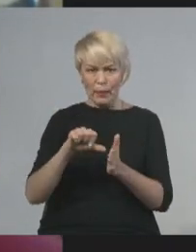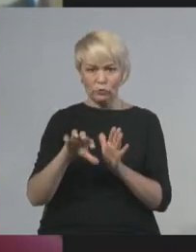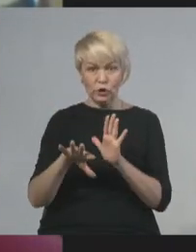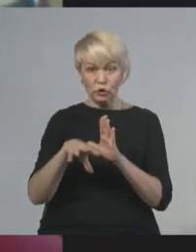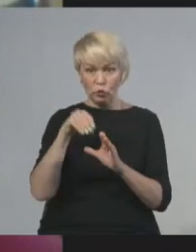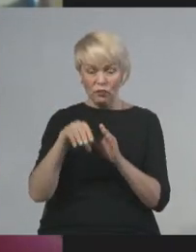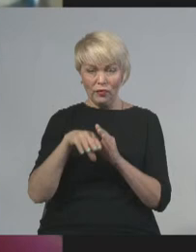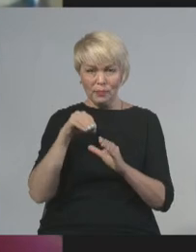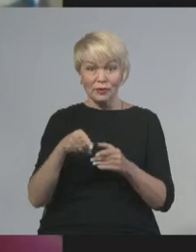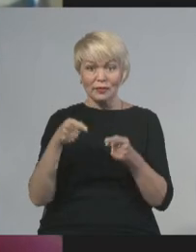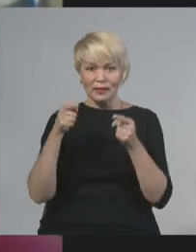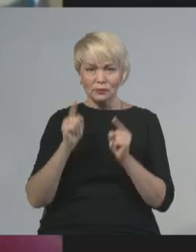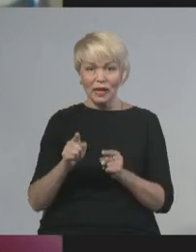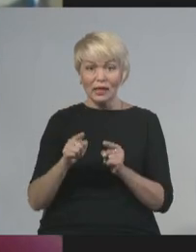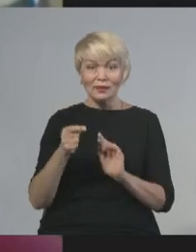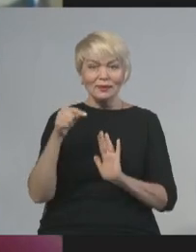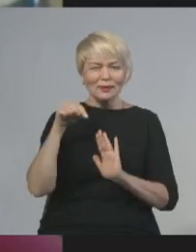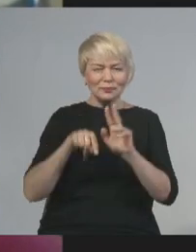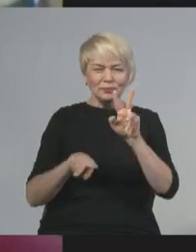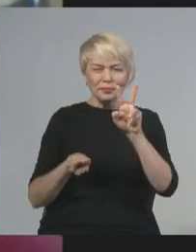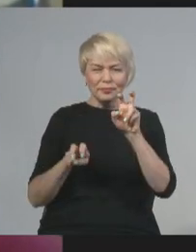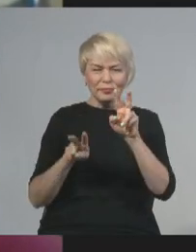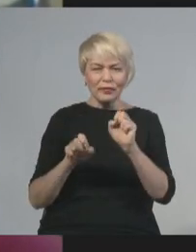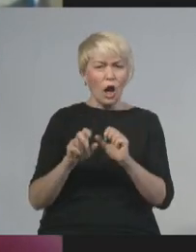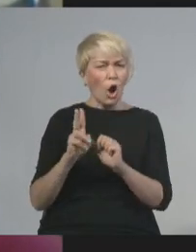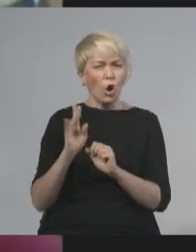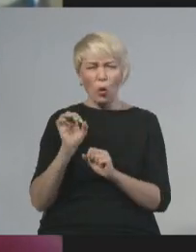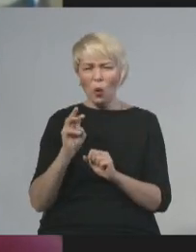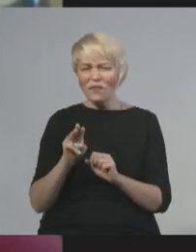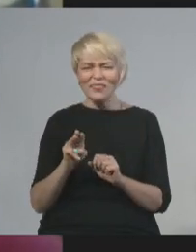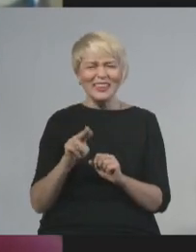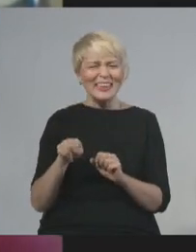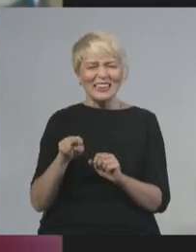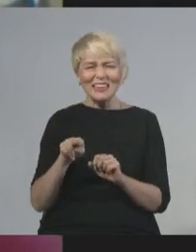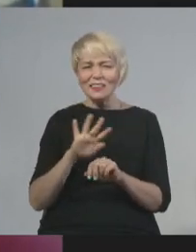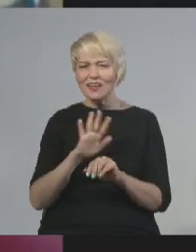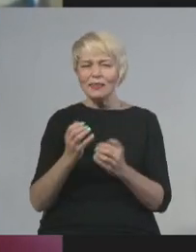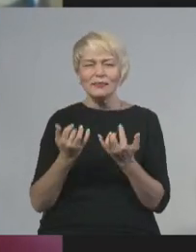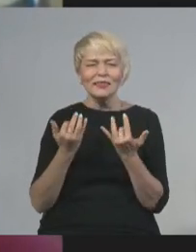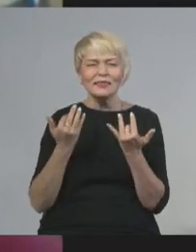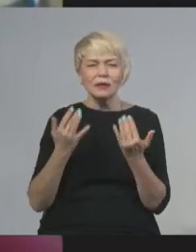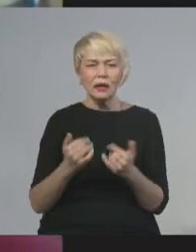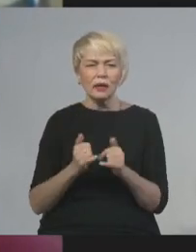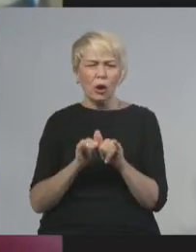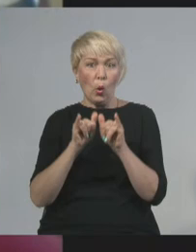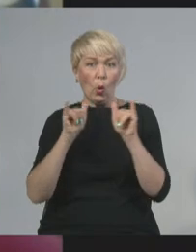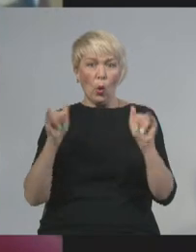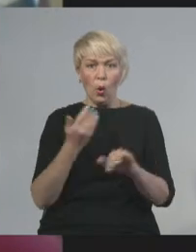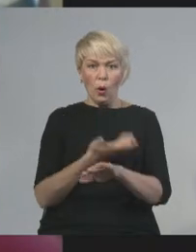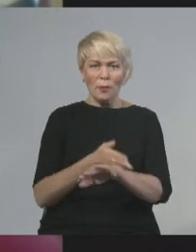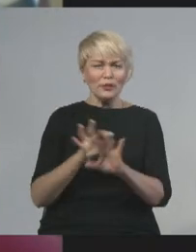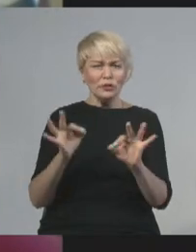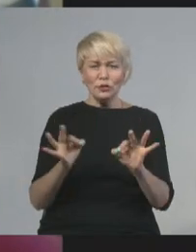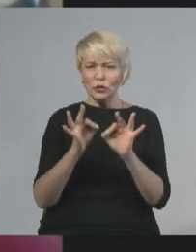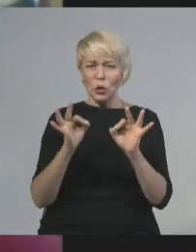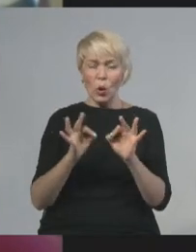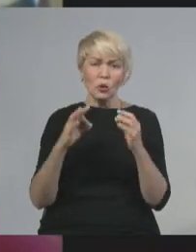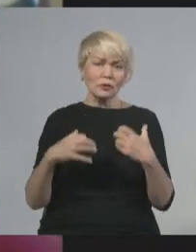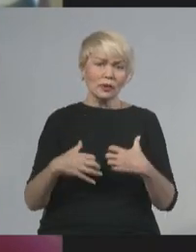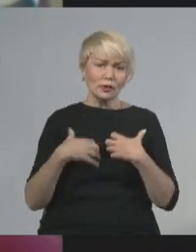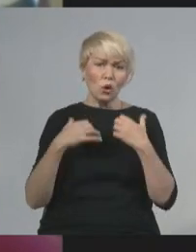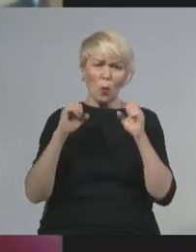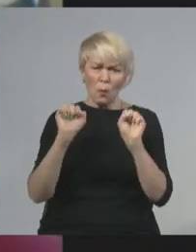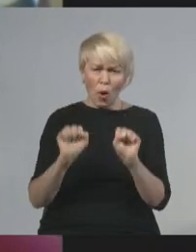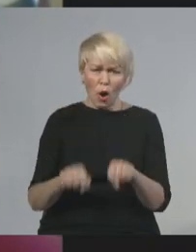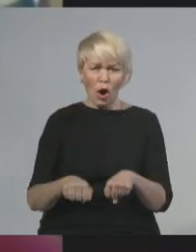okay um especially for the elderly to so when we ran the elections eventually in person um there were